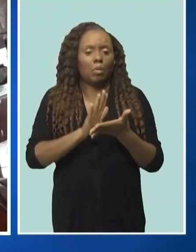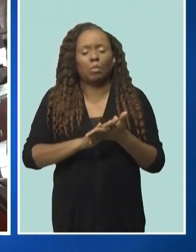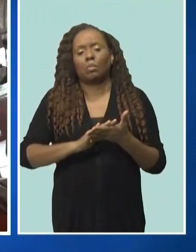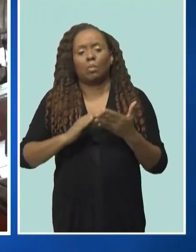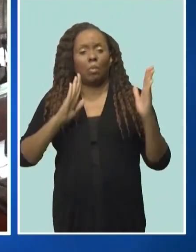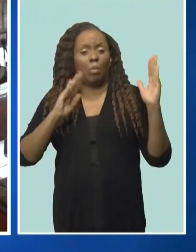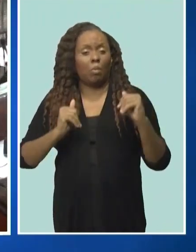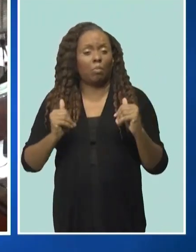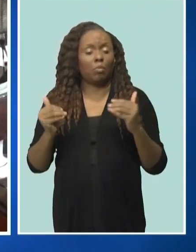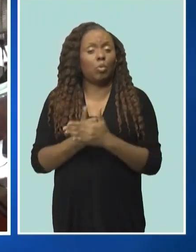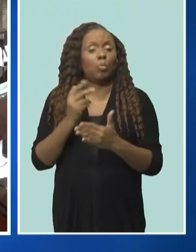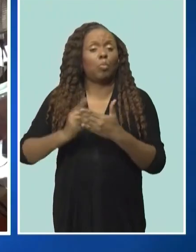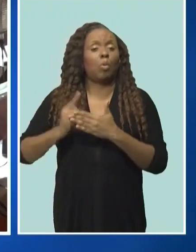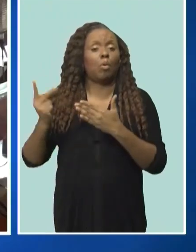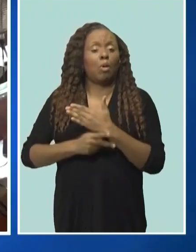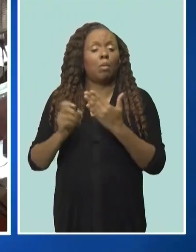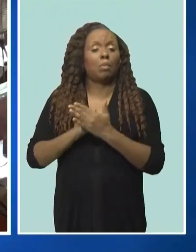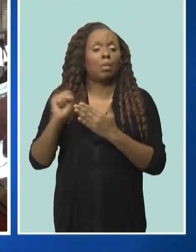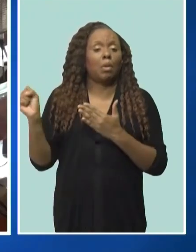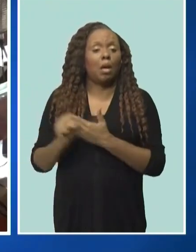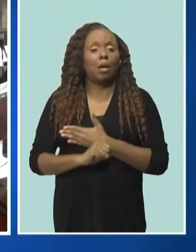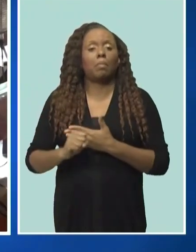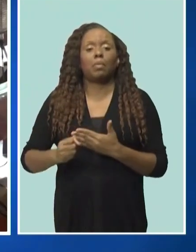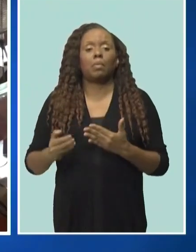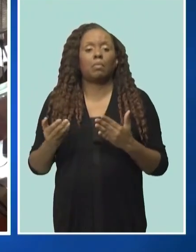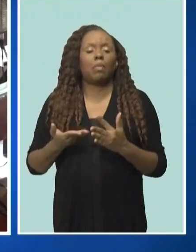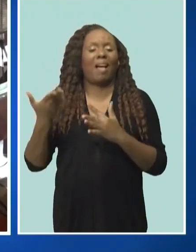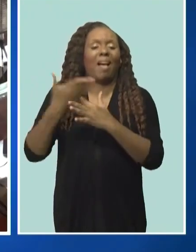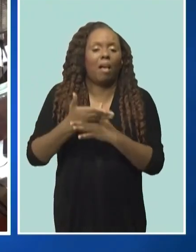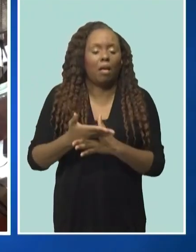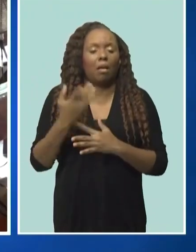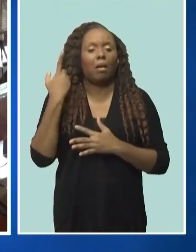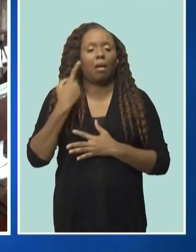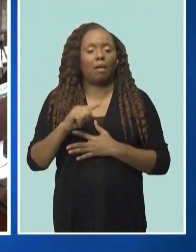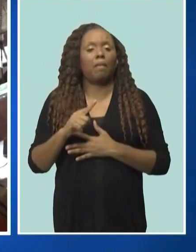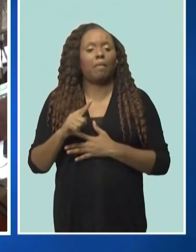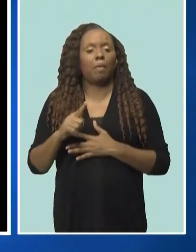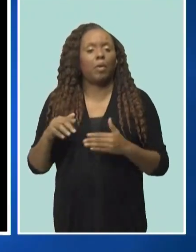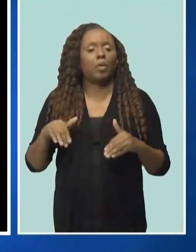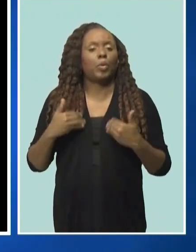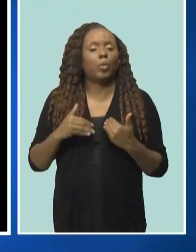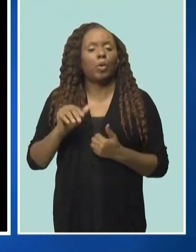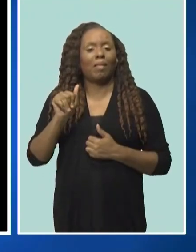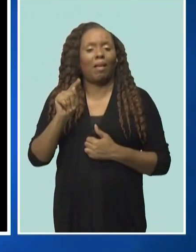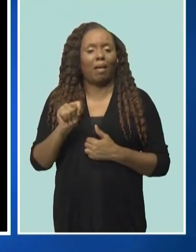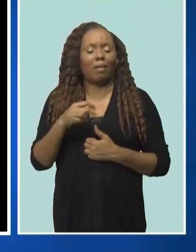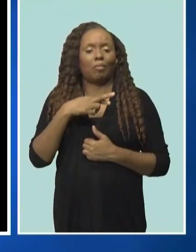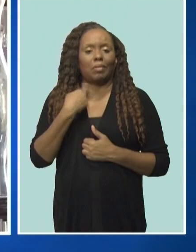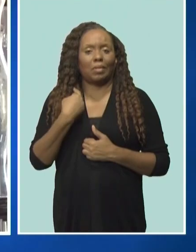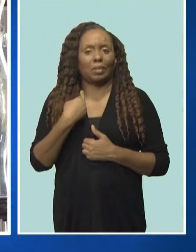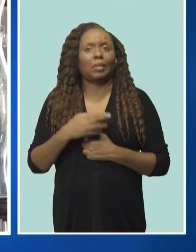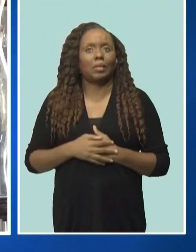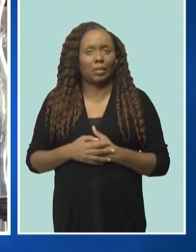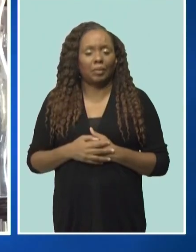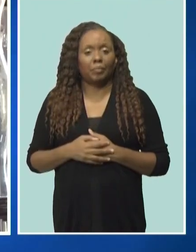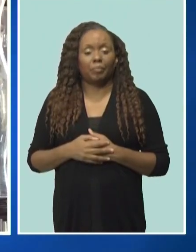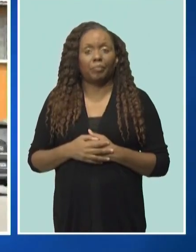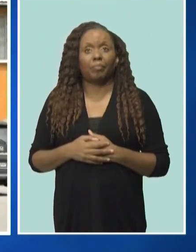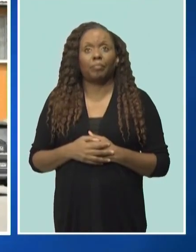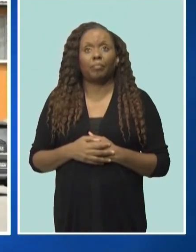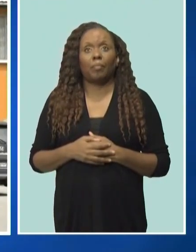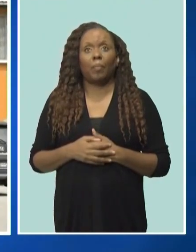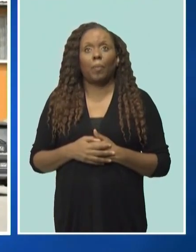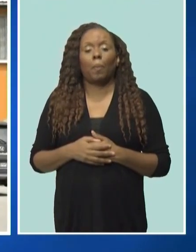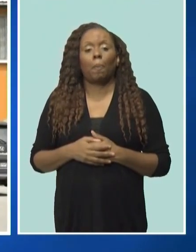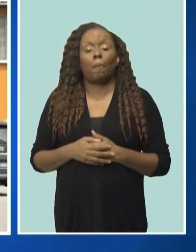a new program from September to bring earlier interventions for at-risk youth. Trying to see if we can get back into